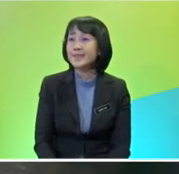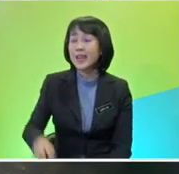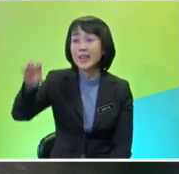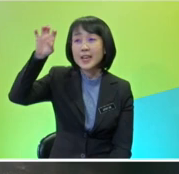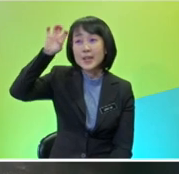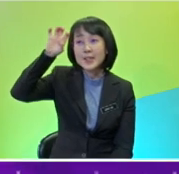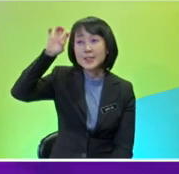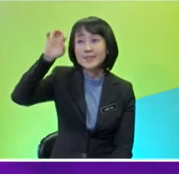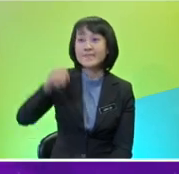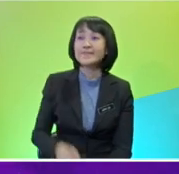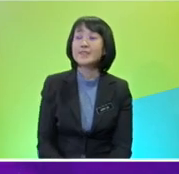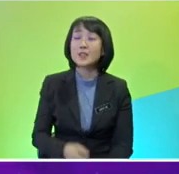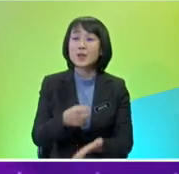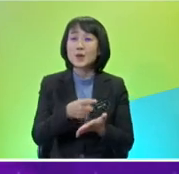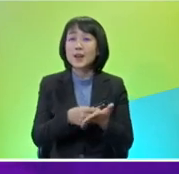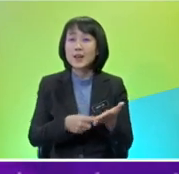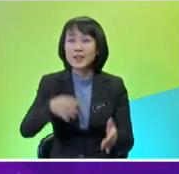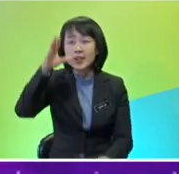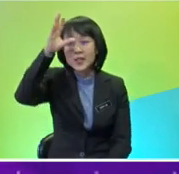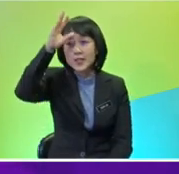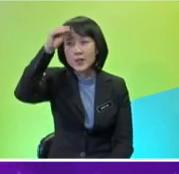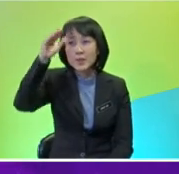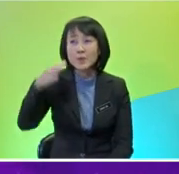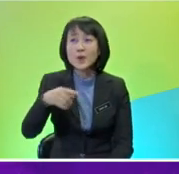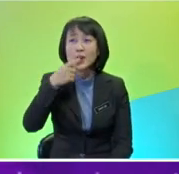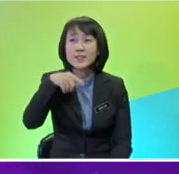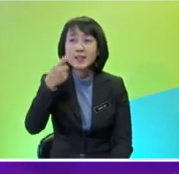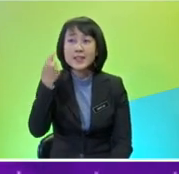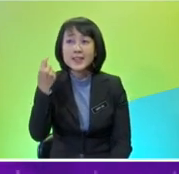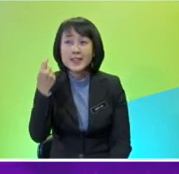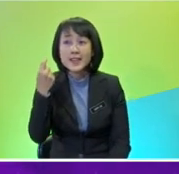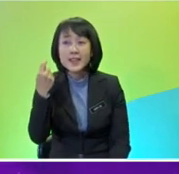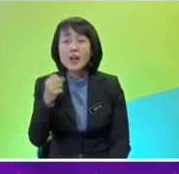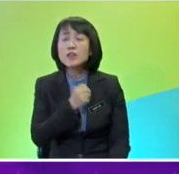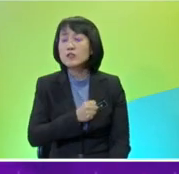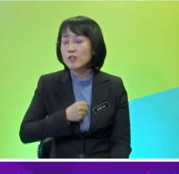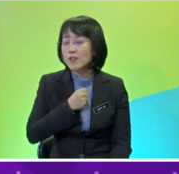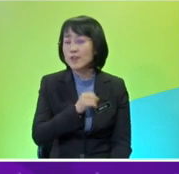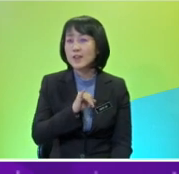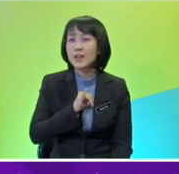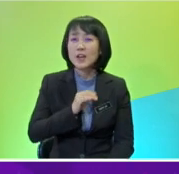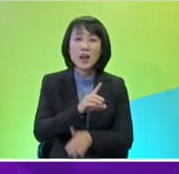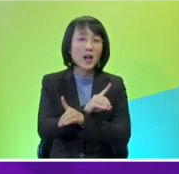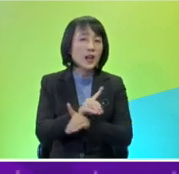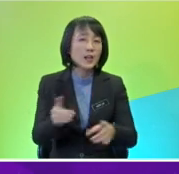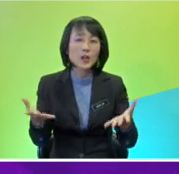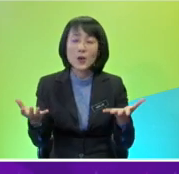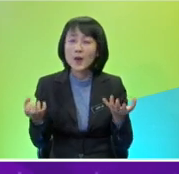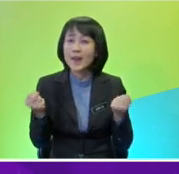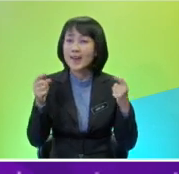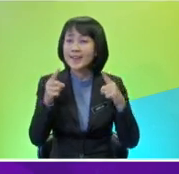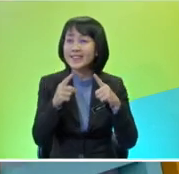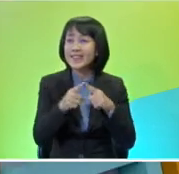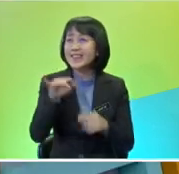What did the boy say? Sorry, I don't want to. Sorry, I don't want to. Yes,